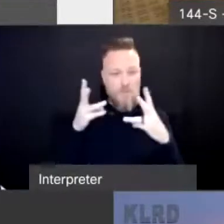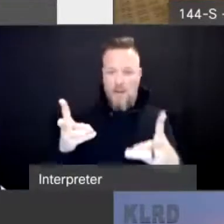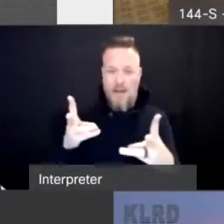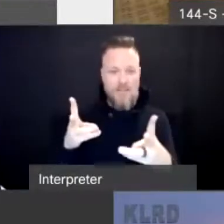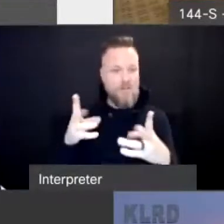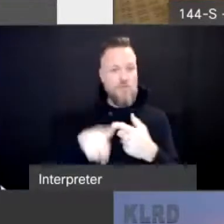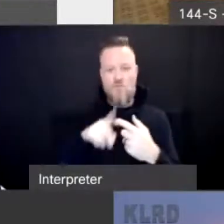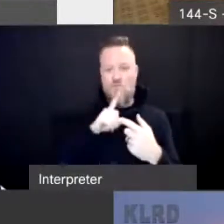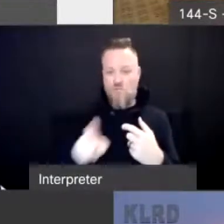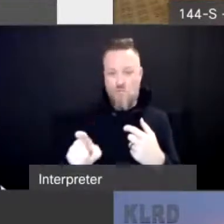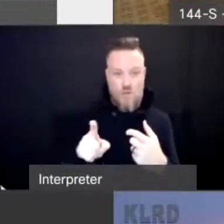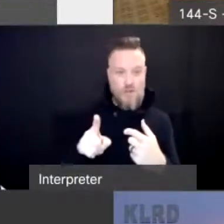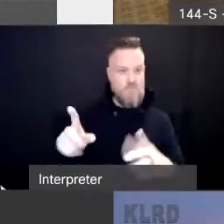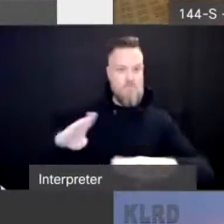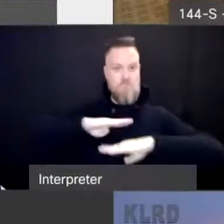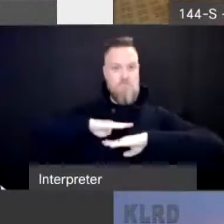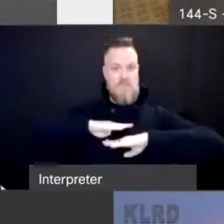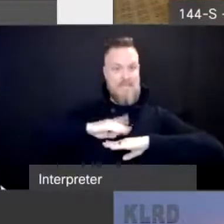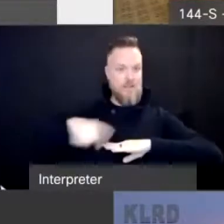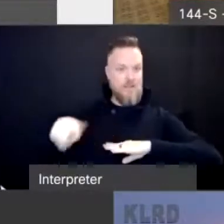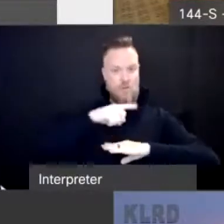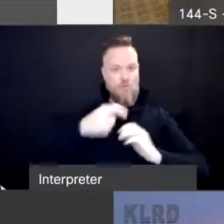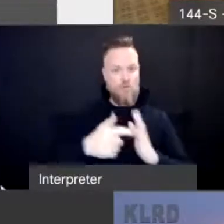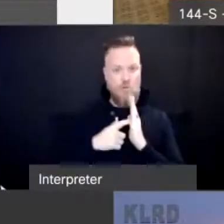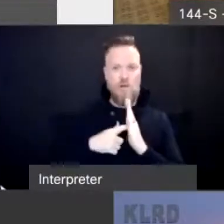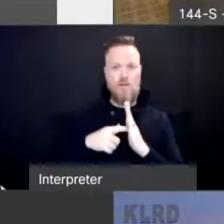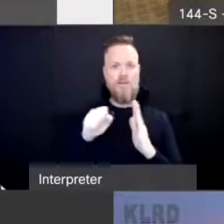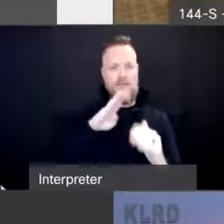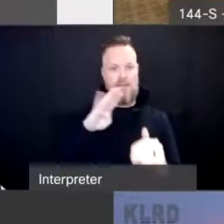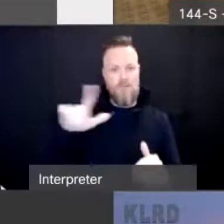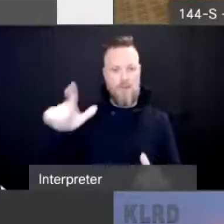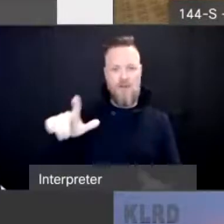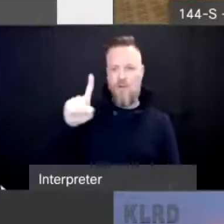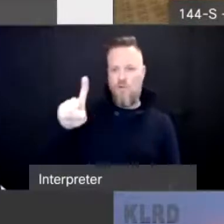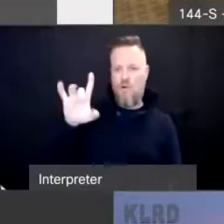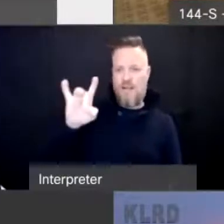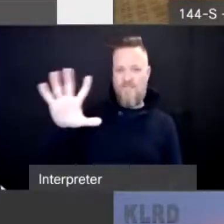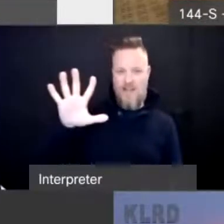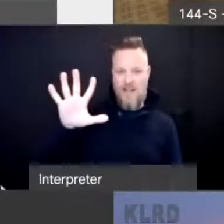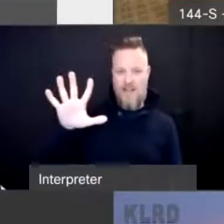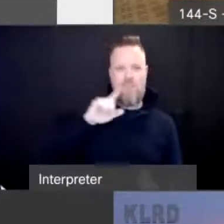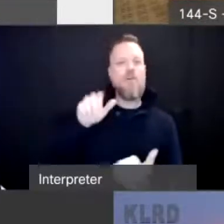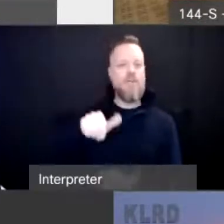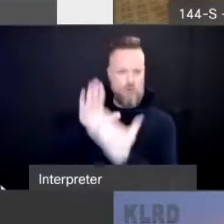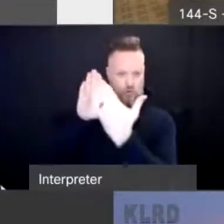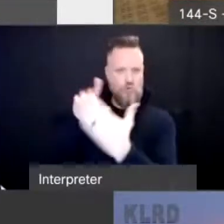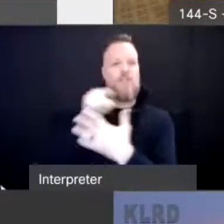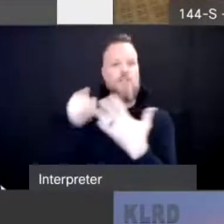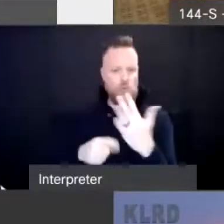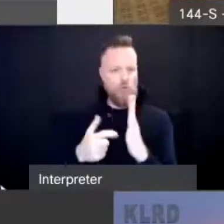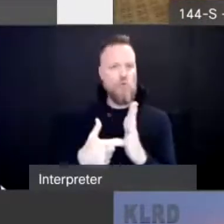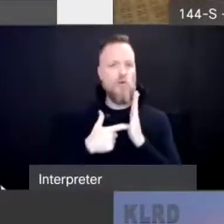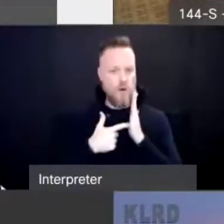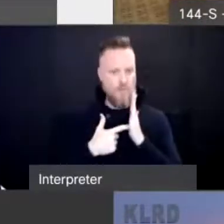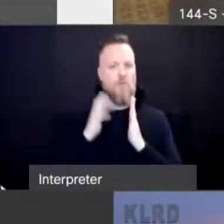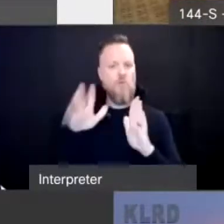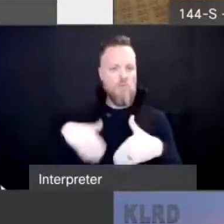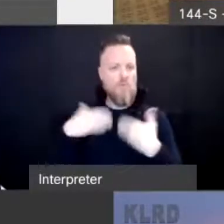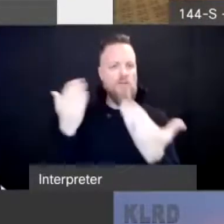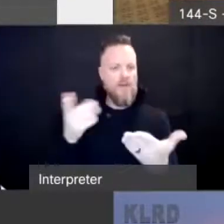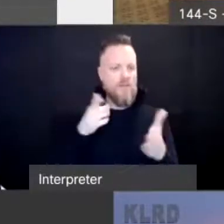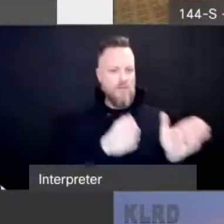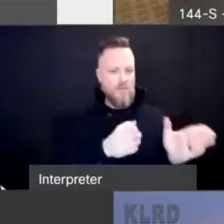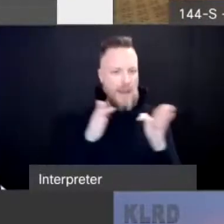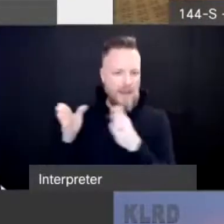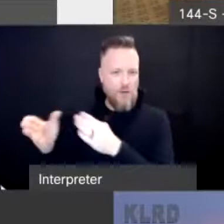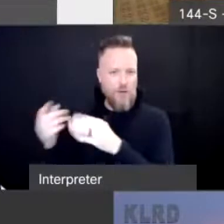meeting those requirements. So Senate Bill 185 was crafted to address those requirements and provide a manner and method